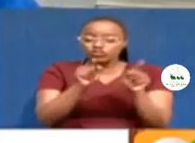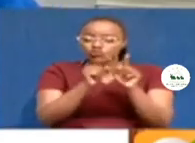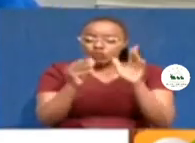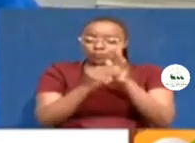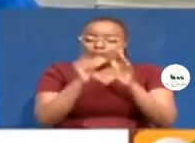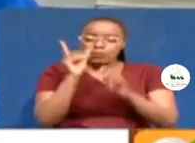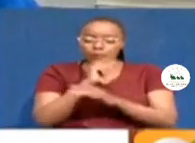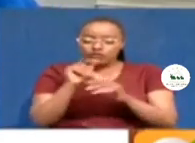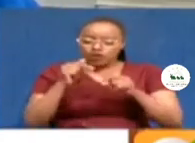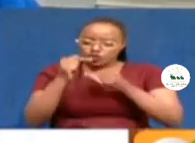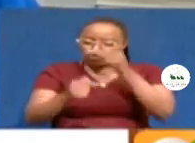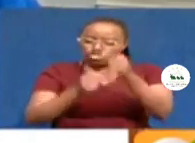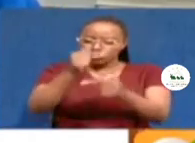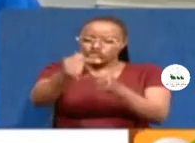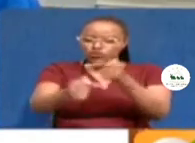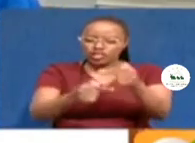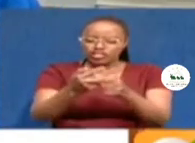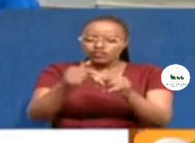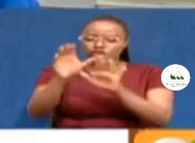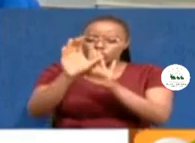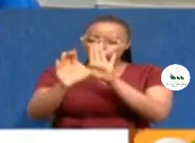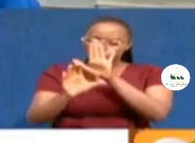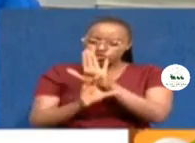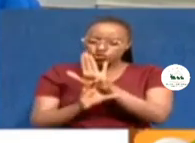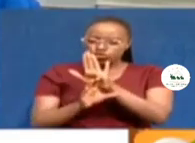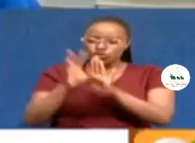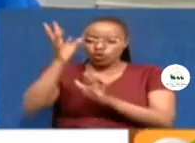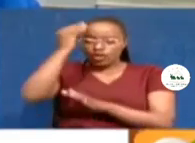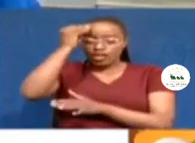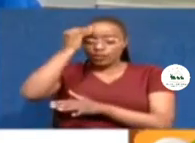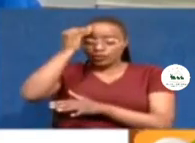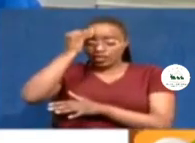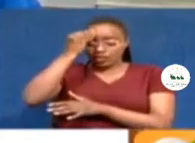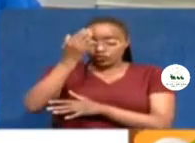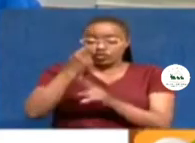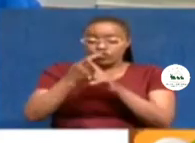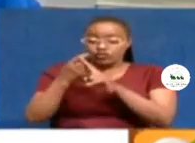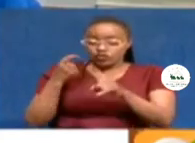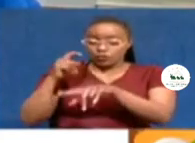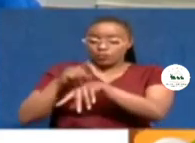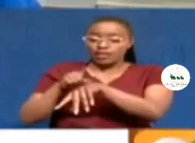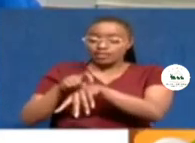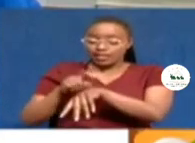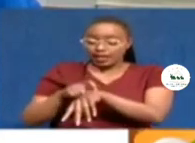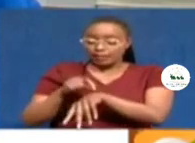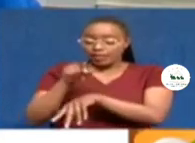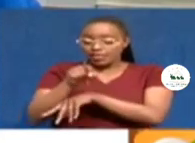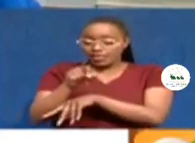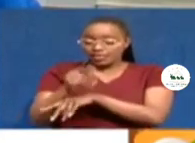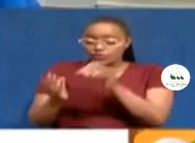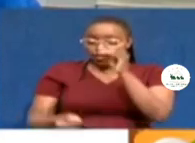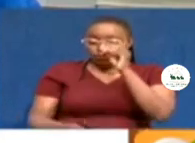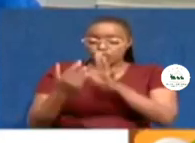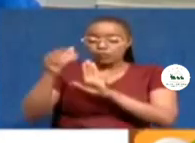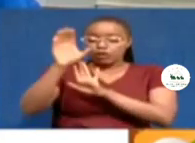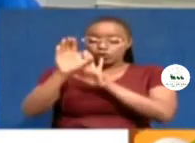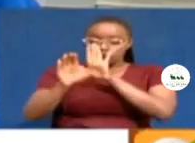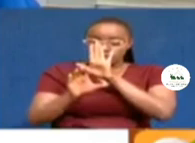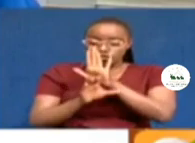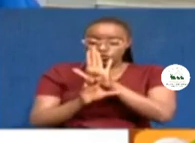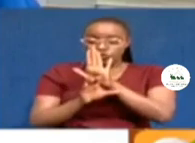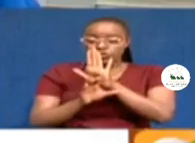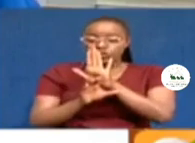institute continuous constitutional education from the moment that we promulgated the